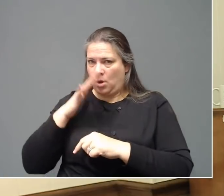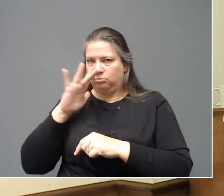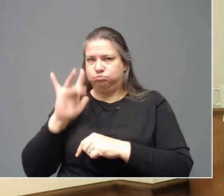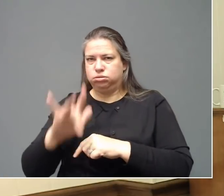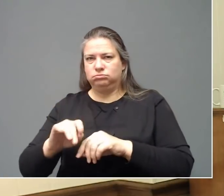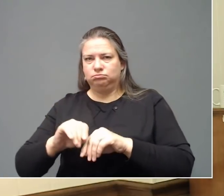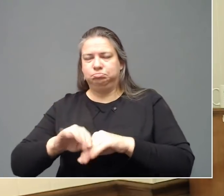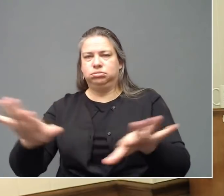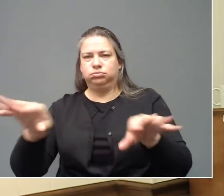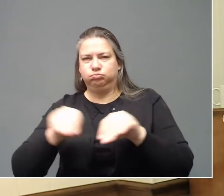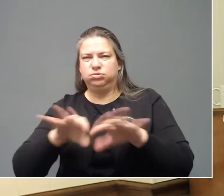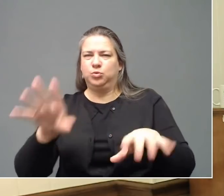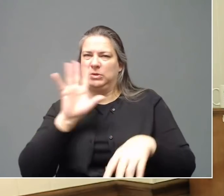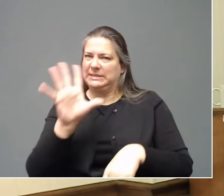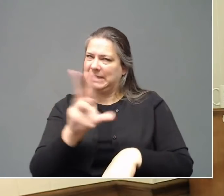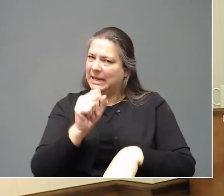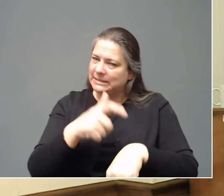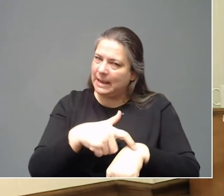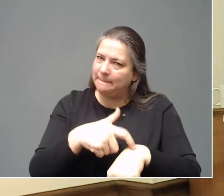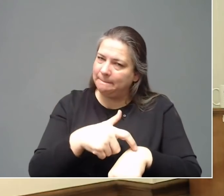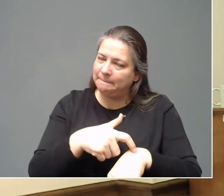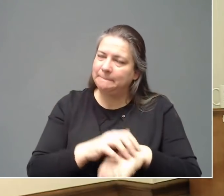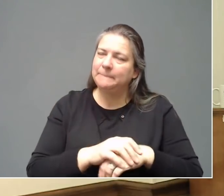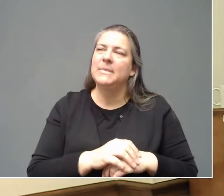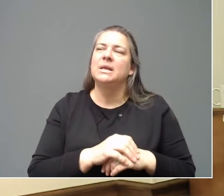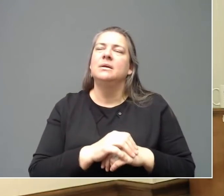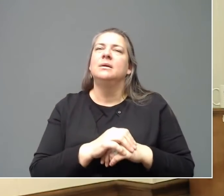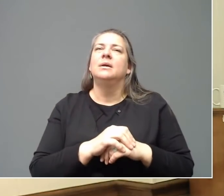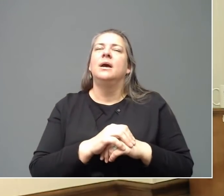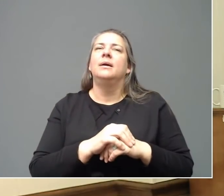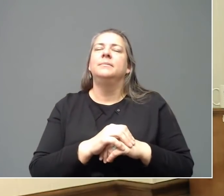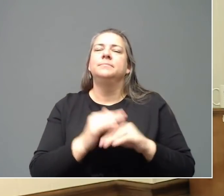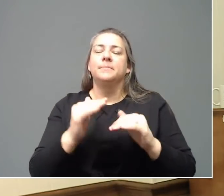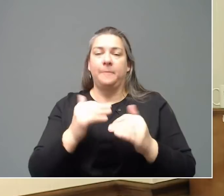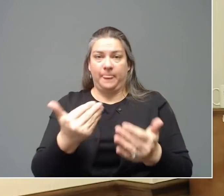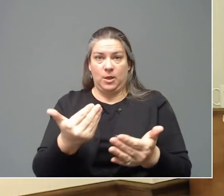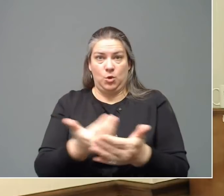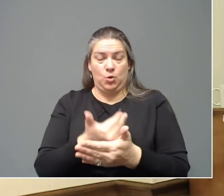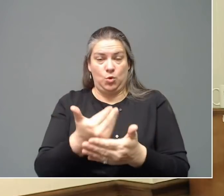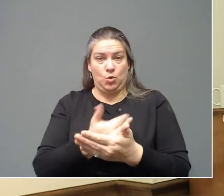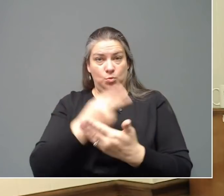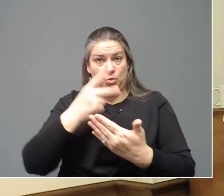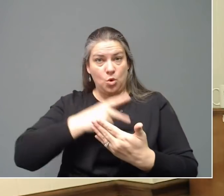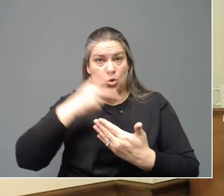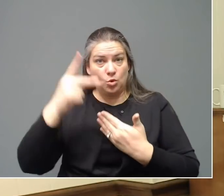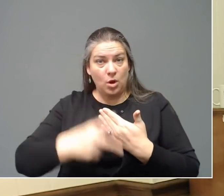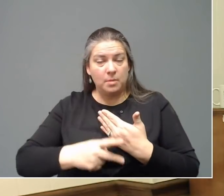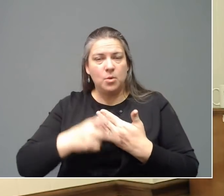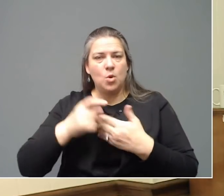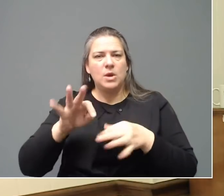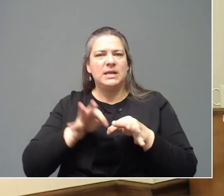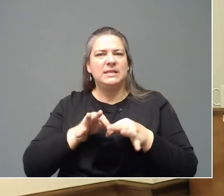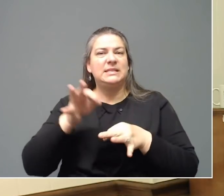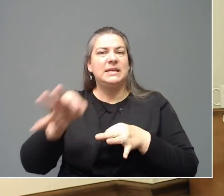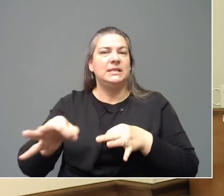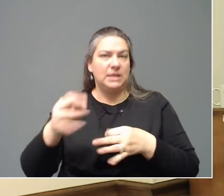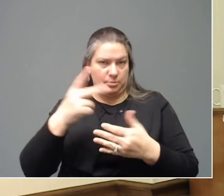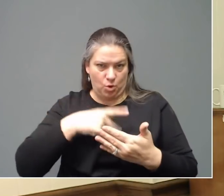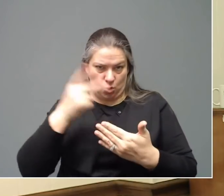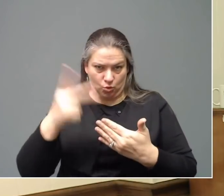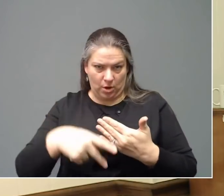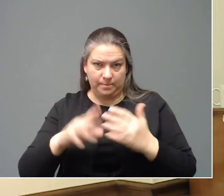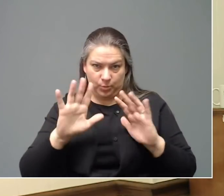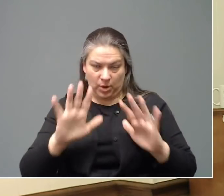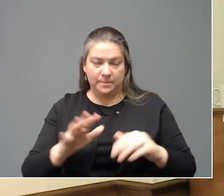time. Now, as far as the new programs or the extended programs, if you